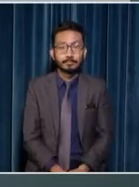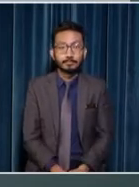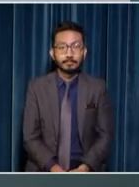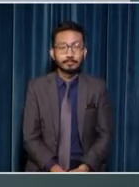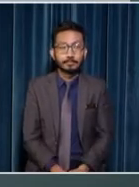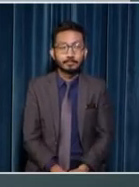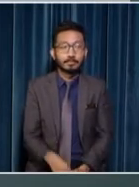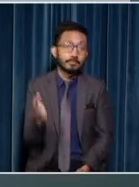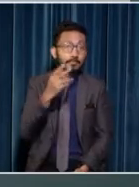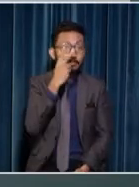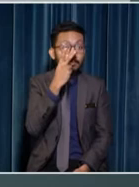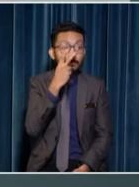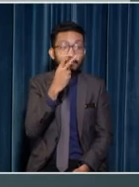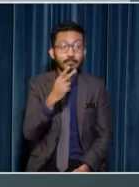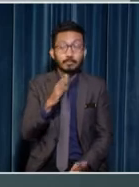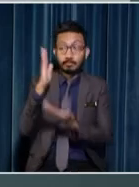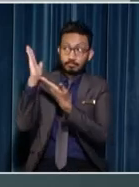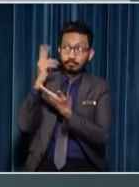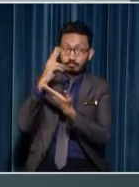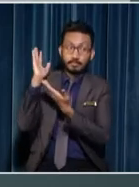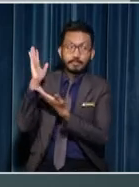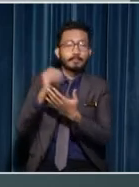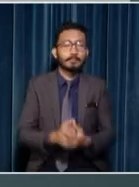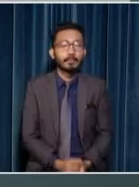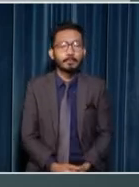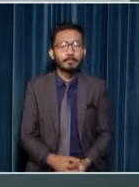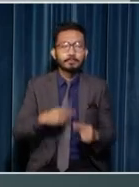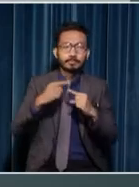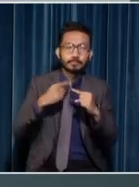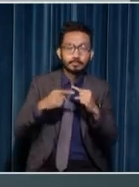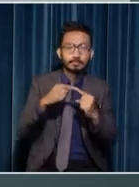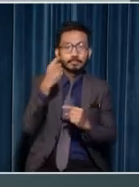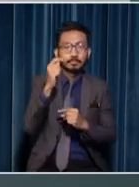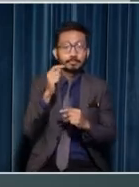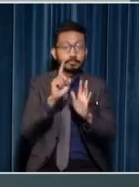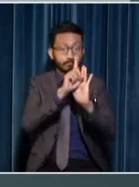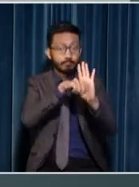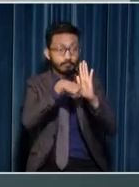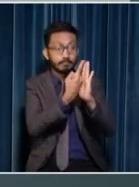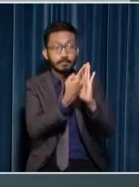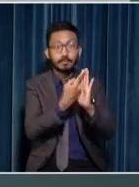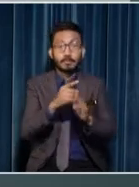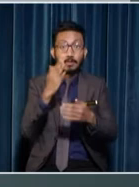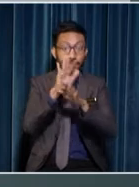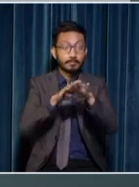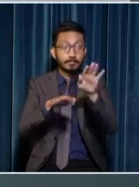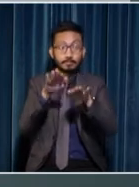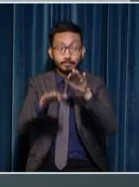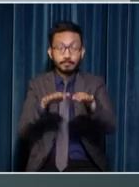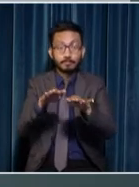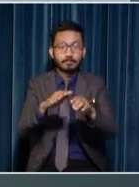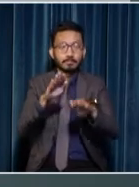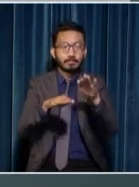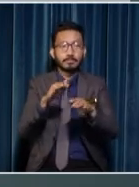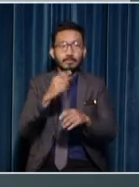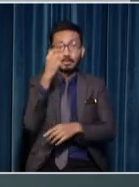Let's take a look at the slide again. When the hour hand moves from 3 to 4,